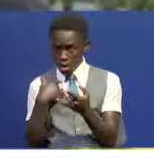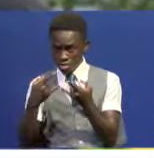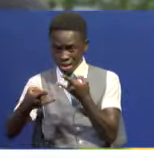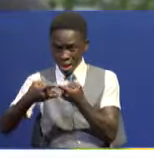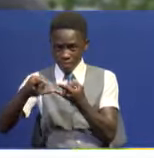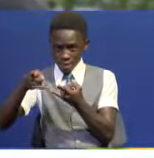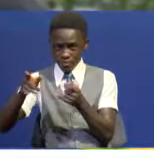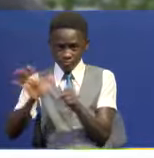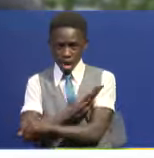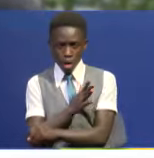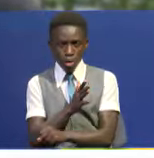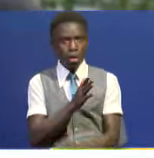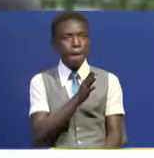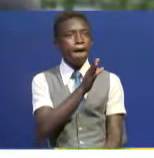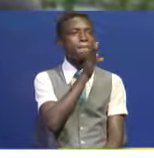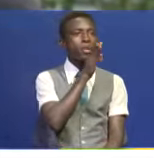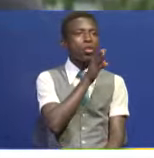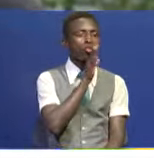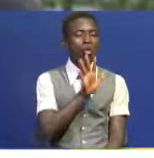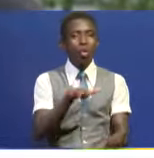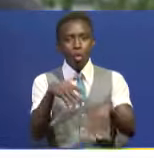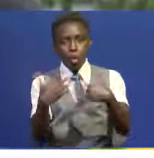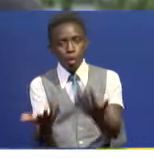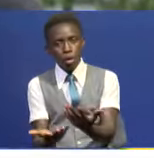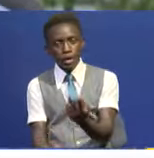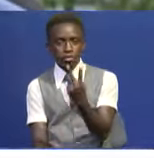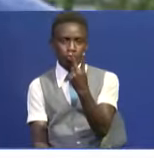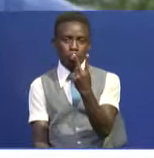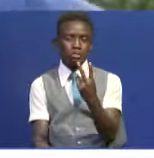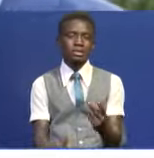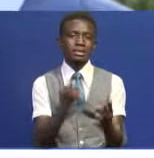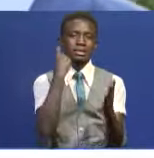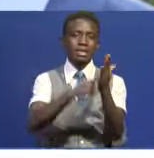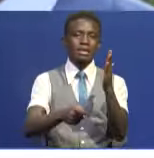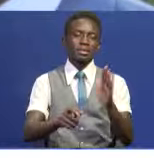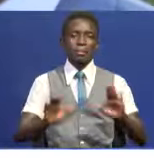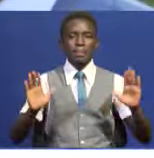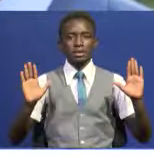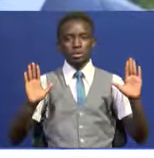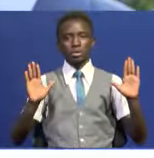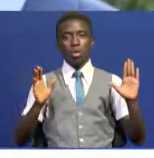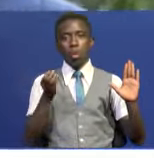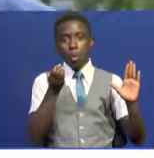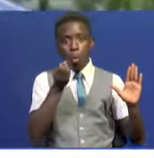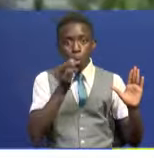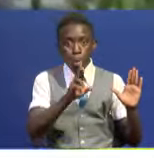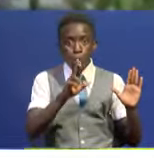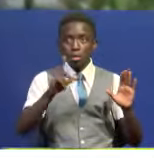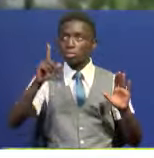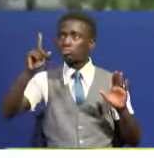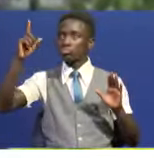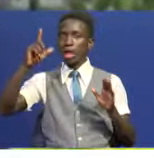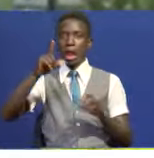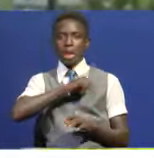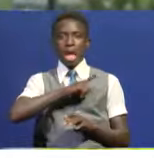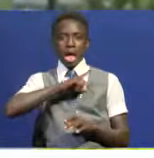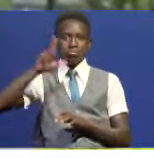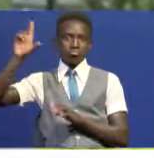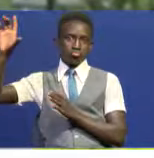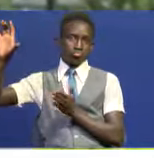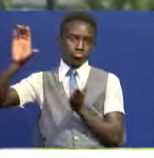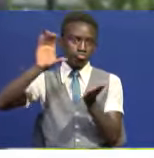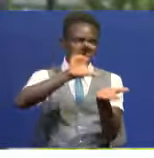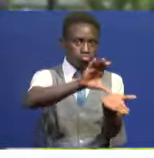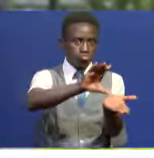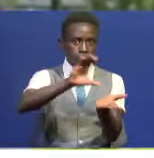tax. On rare occasions, you can get grants. These days, I don't see those grants coming from anywhere. So it's